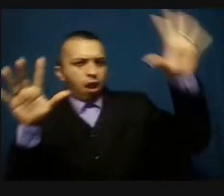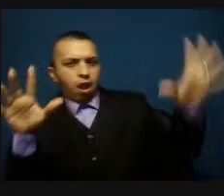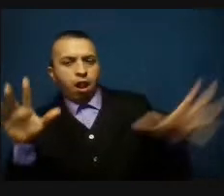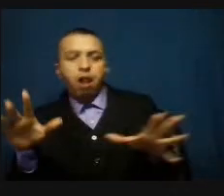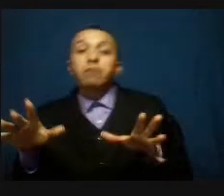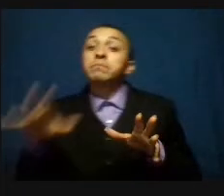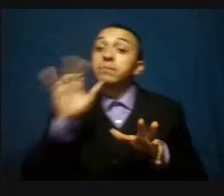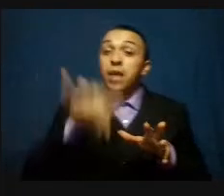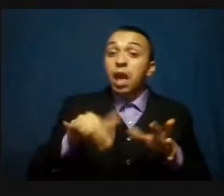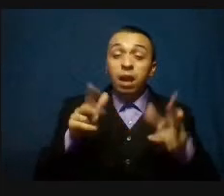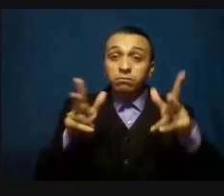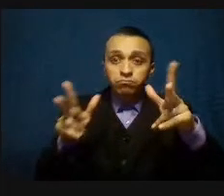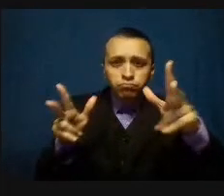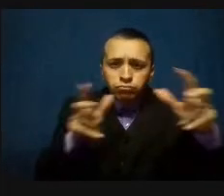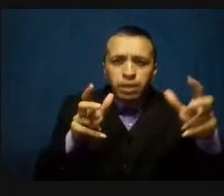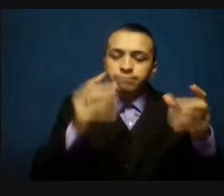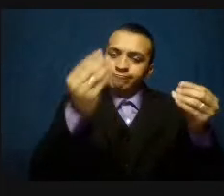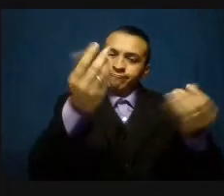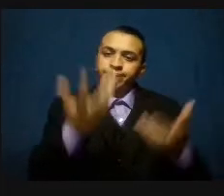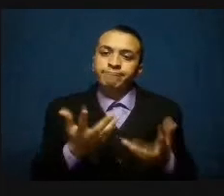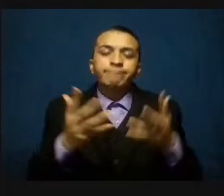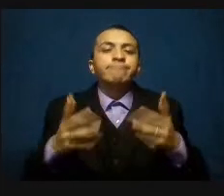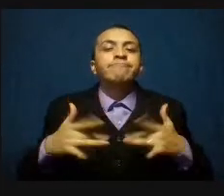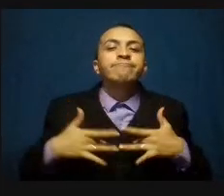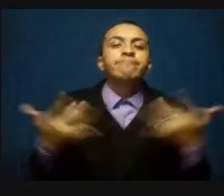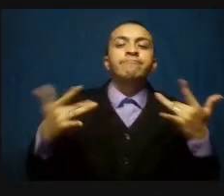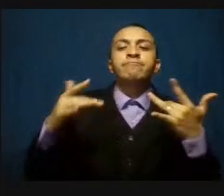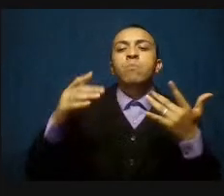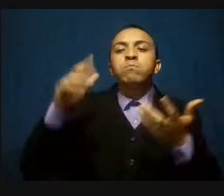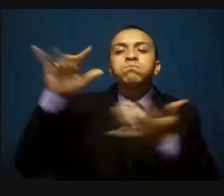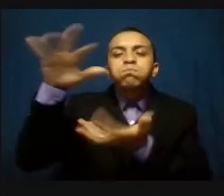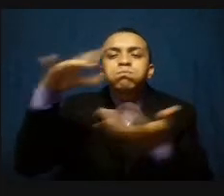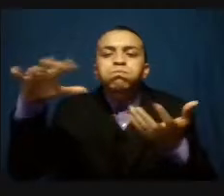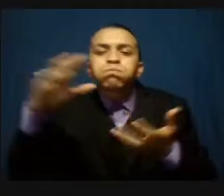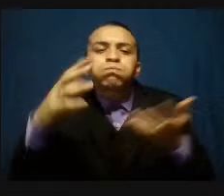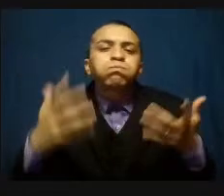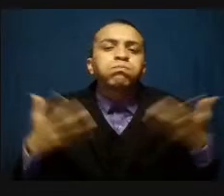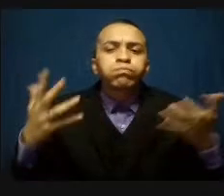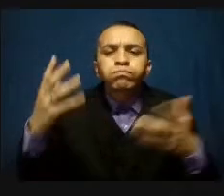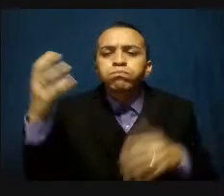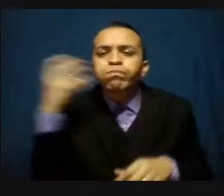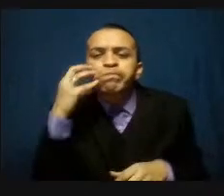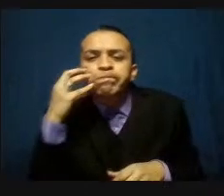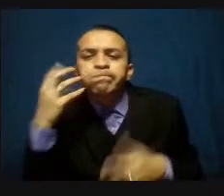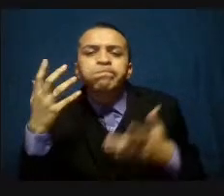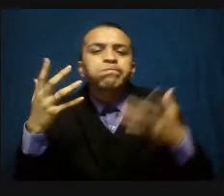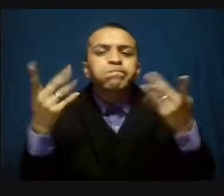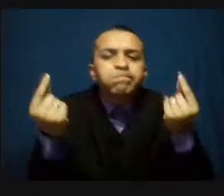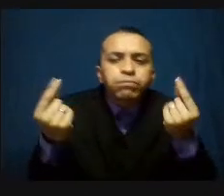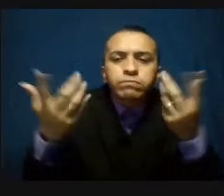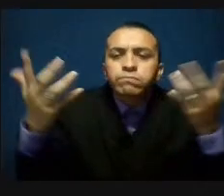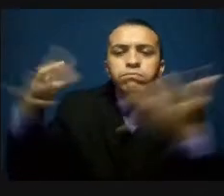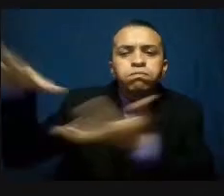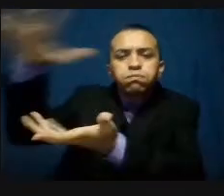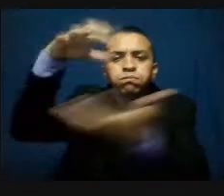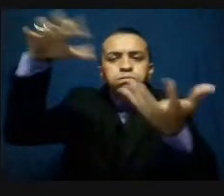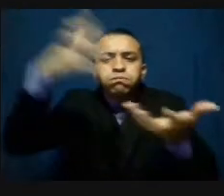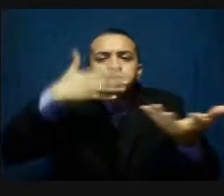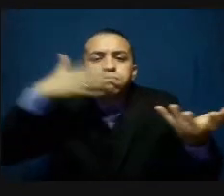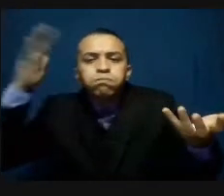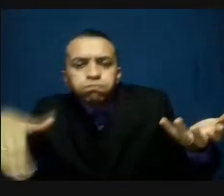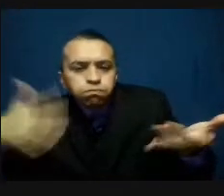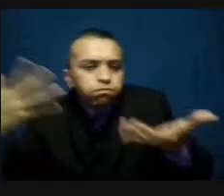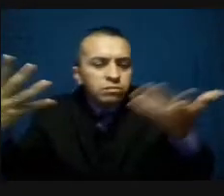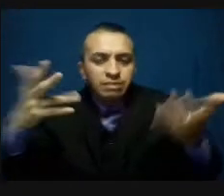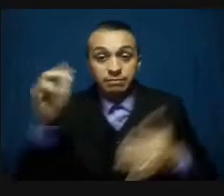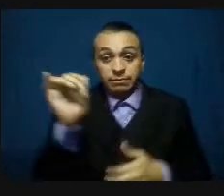or the concentration of particulate matter that is less than 2.5 microns in diameter. So we use the fire weather, fire behavior,